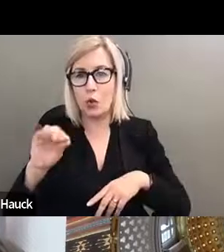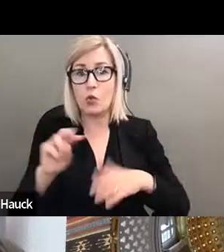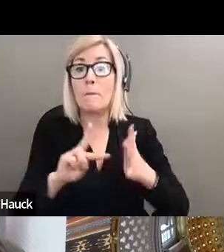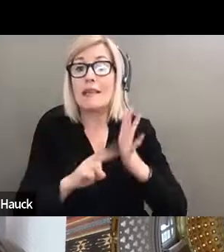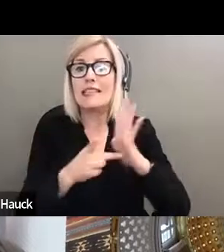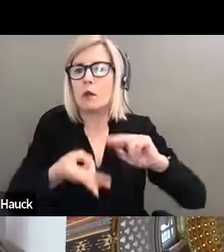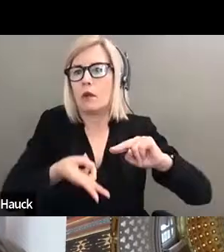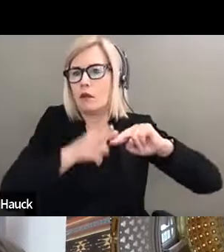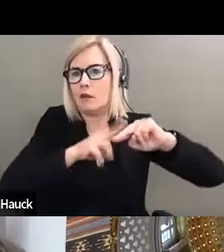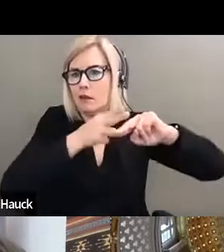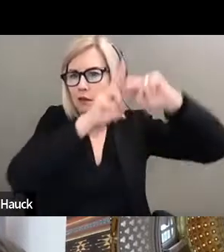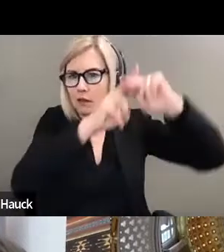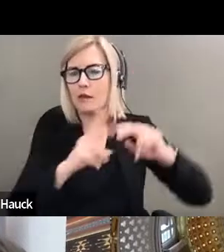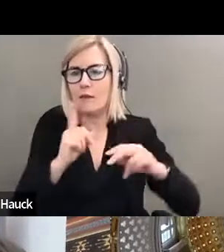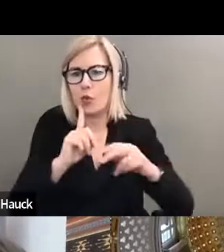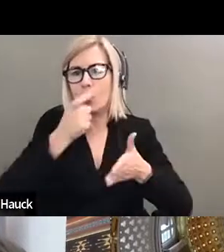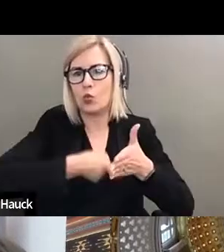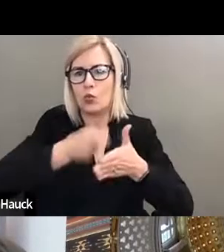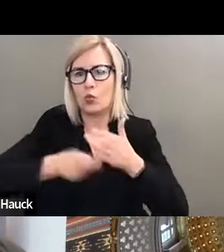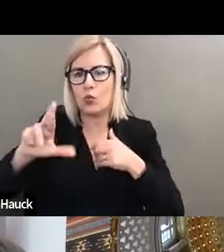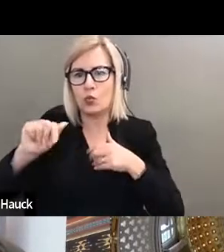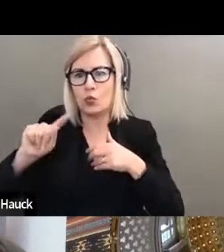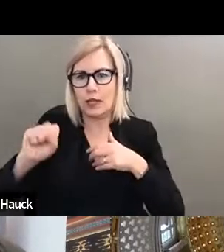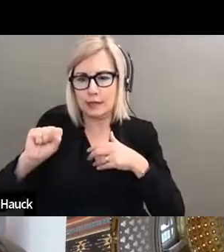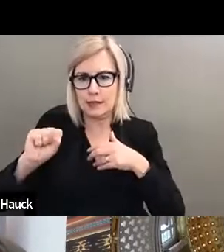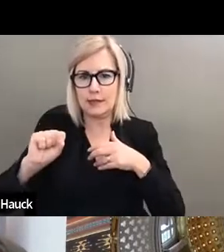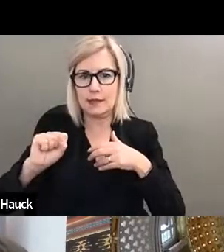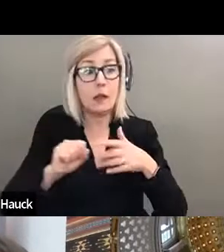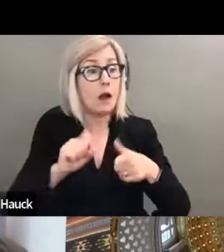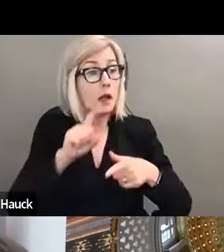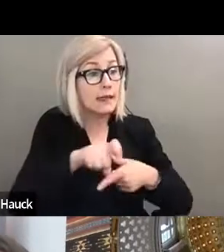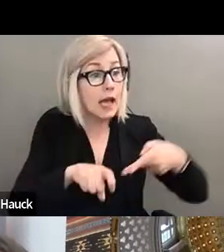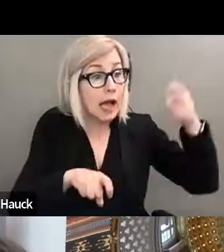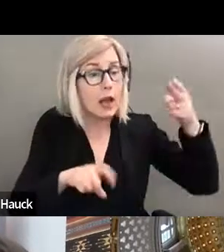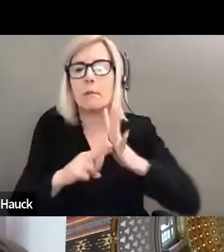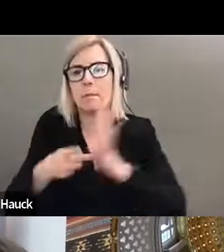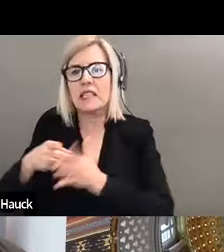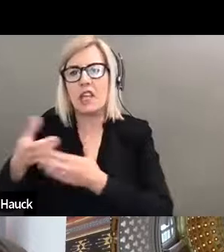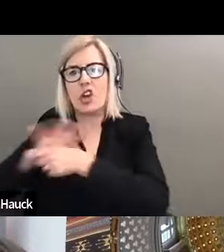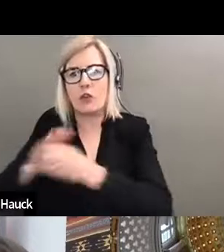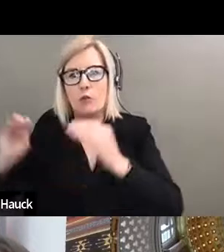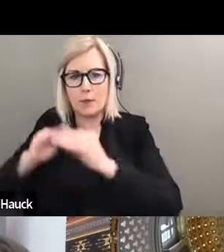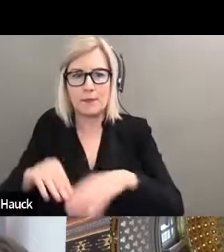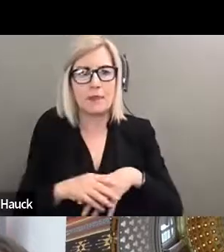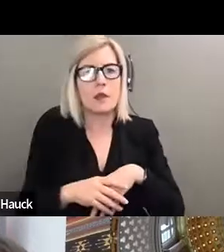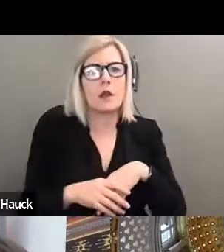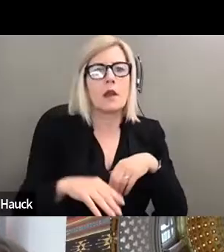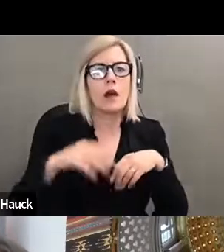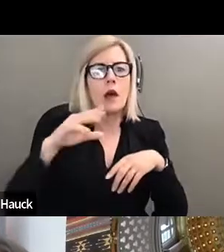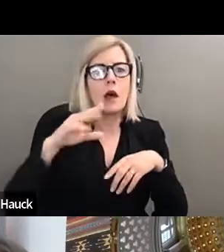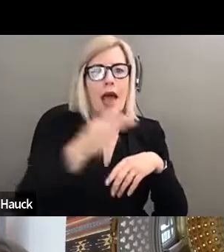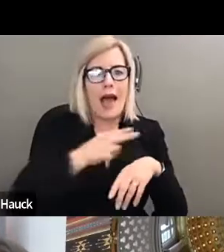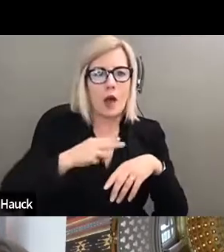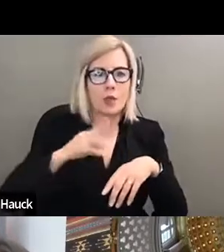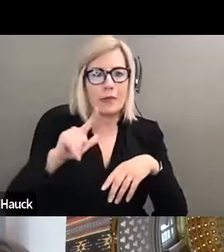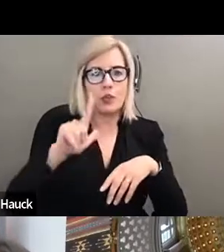up on rates as somebody's needs are higher. House File 2495